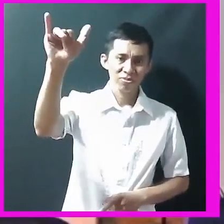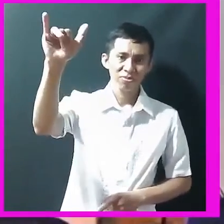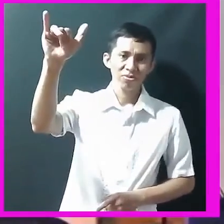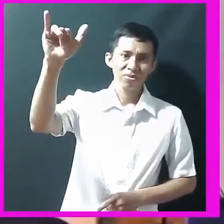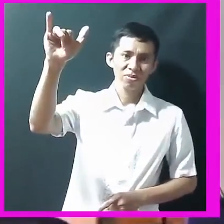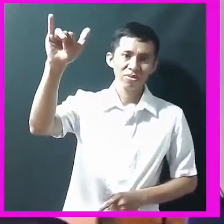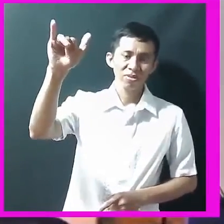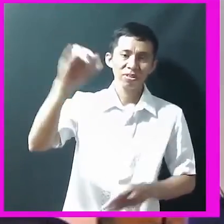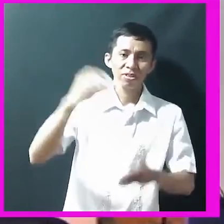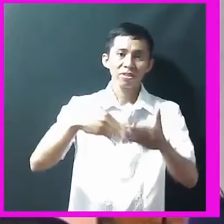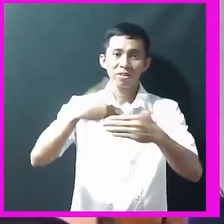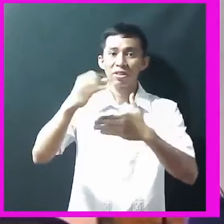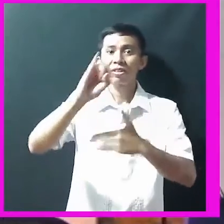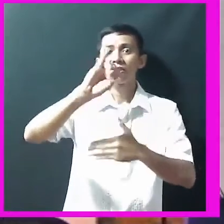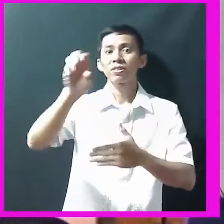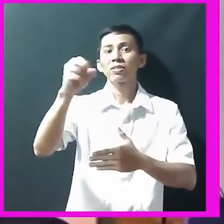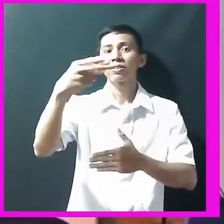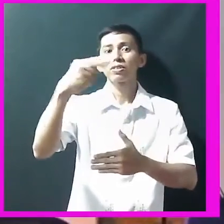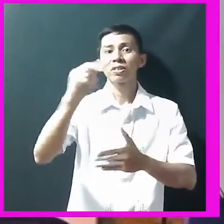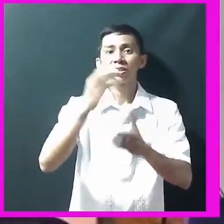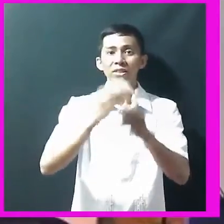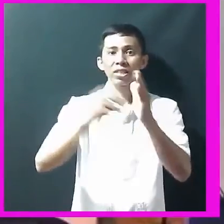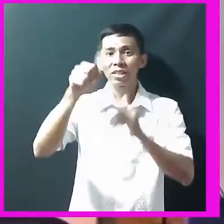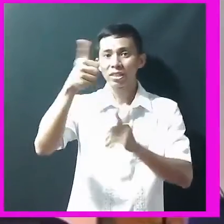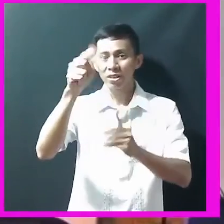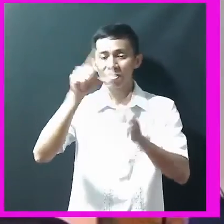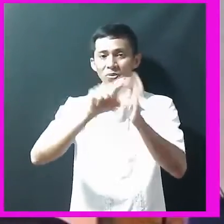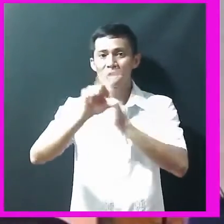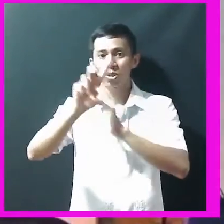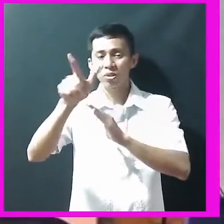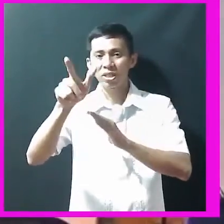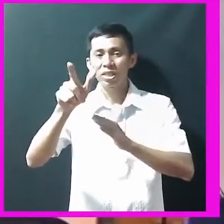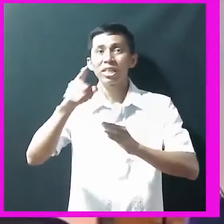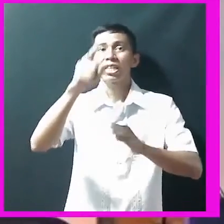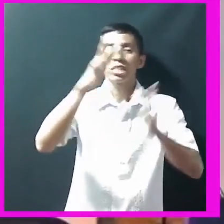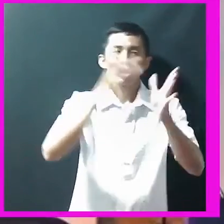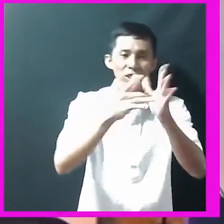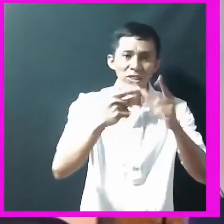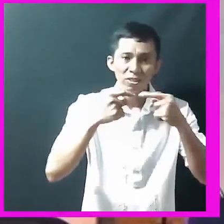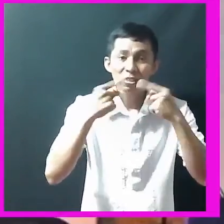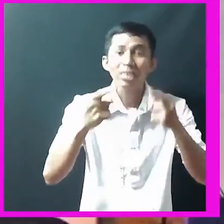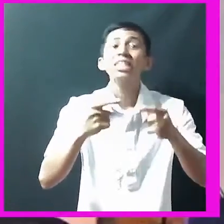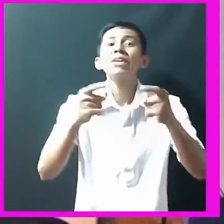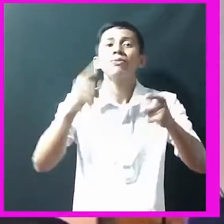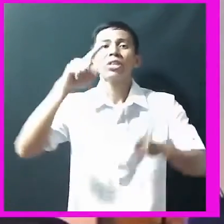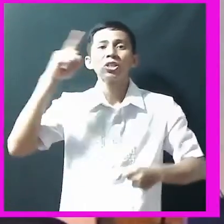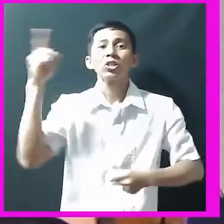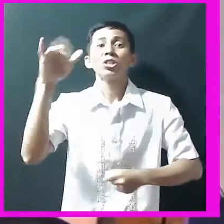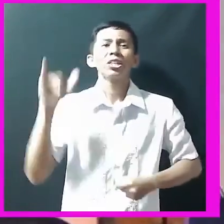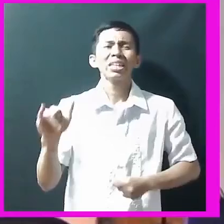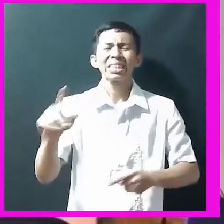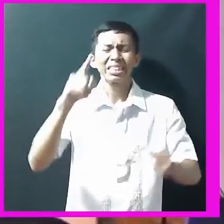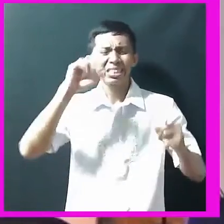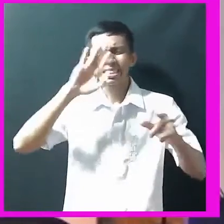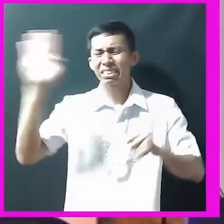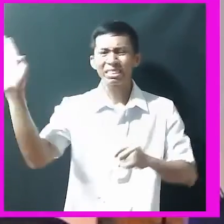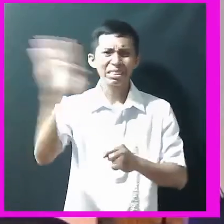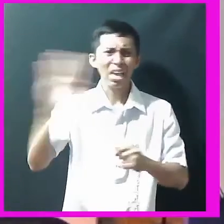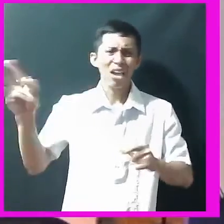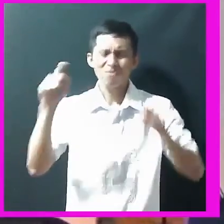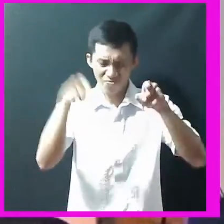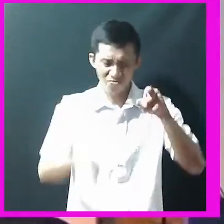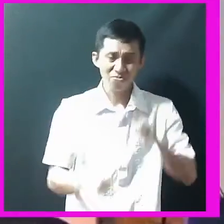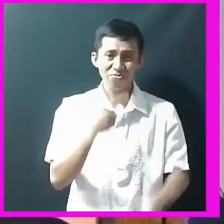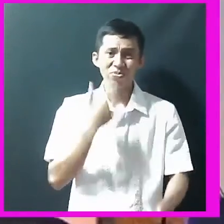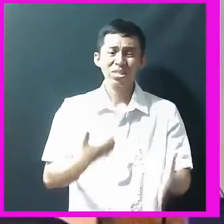John 10:28. And I give unto them eternal life, and they shall never perish, neither shall